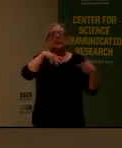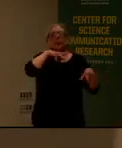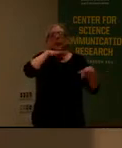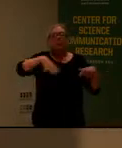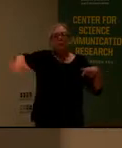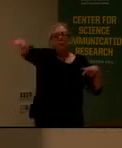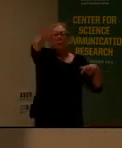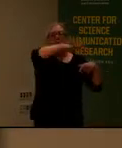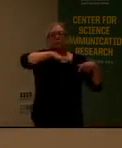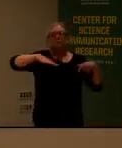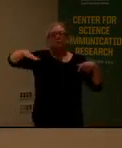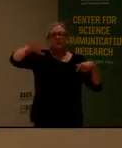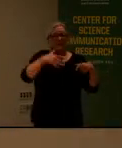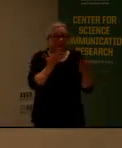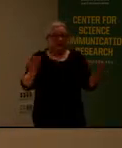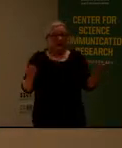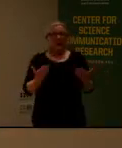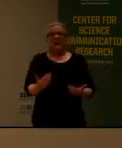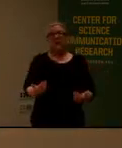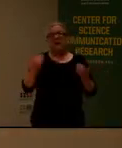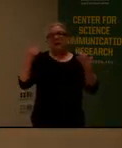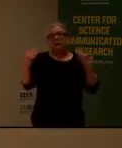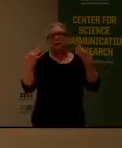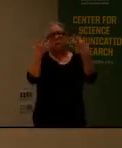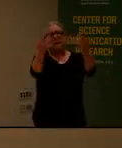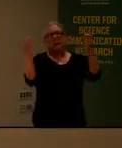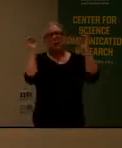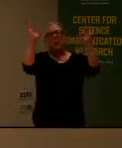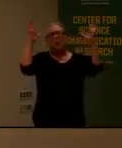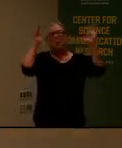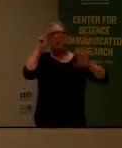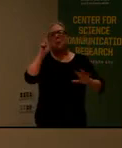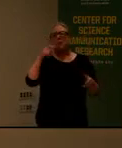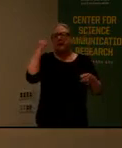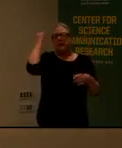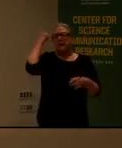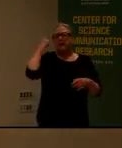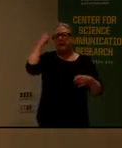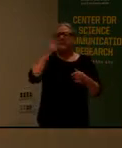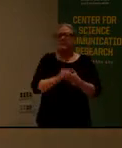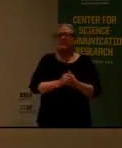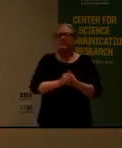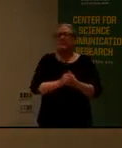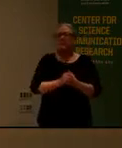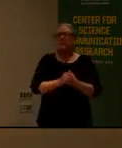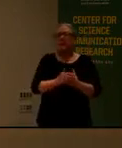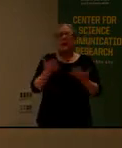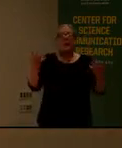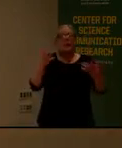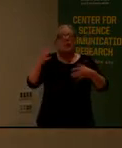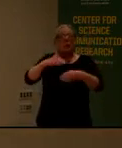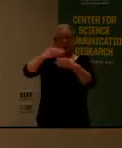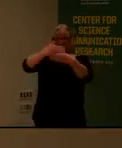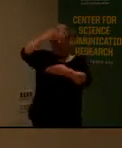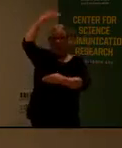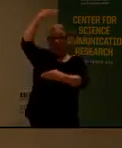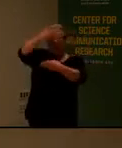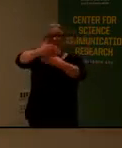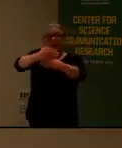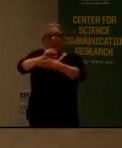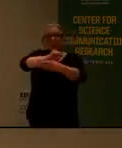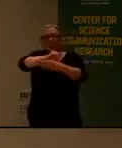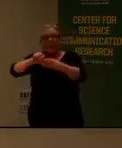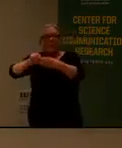exposure. What about home weatherization? Making sure that windows are sealed, that